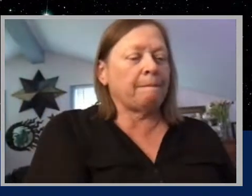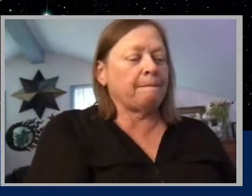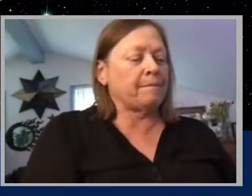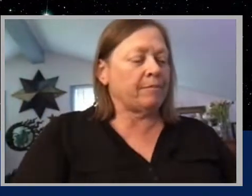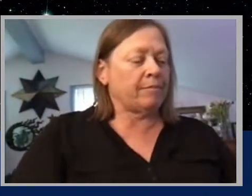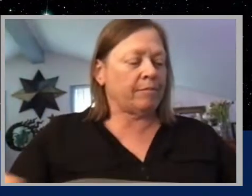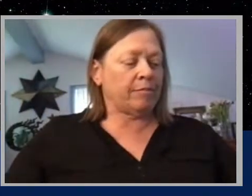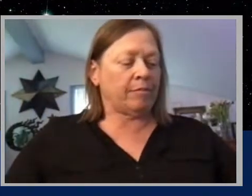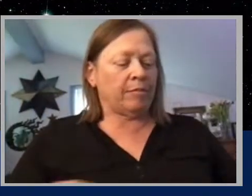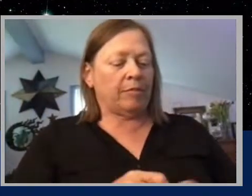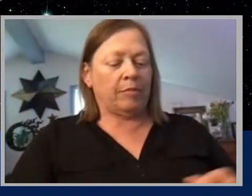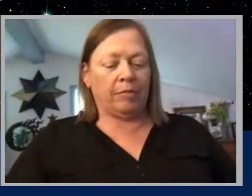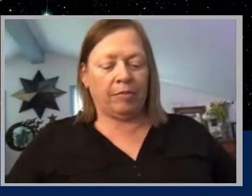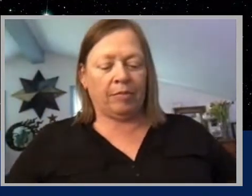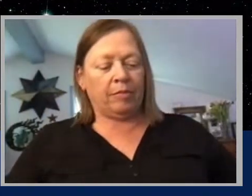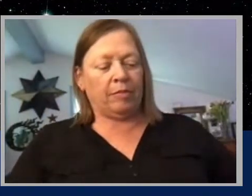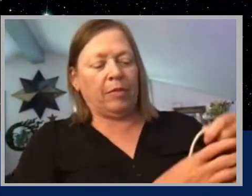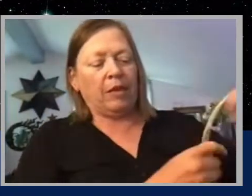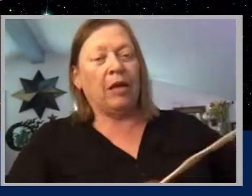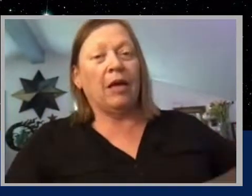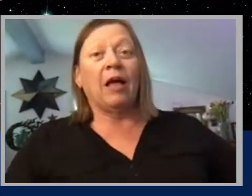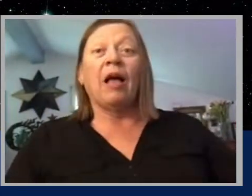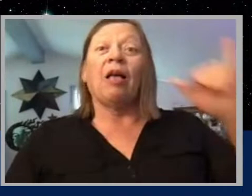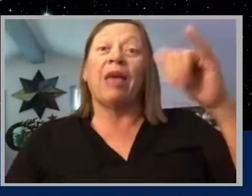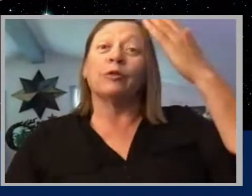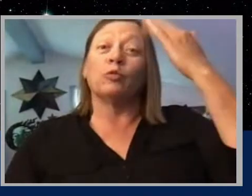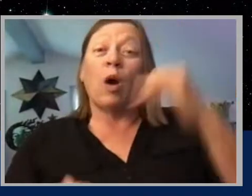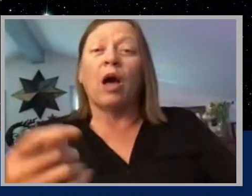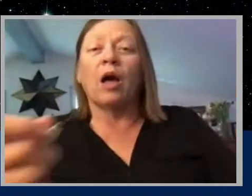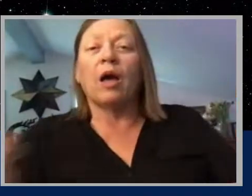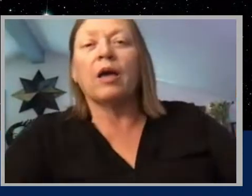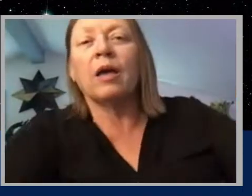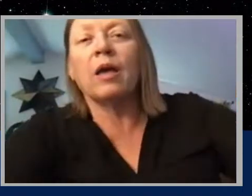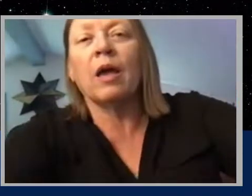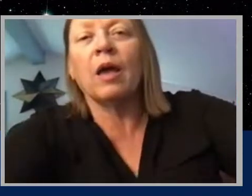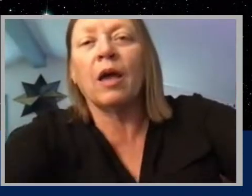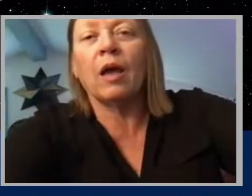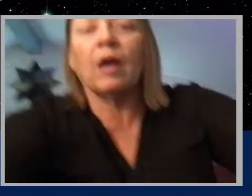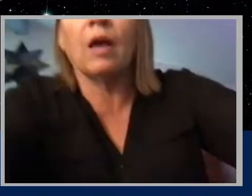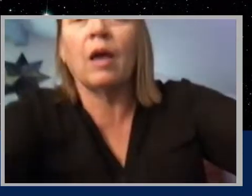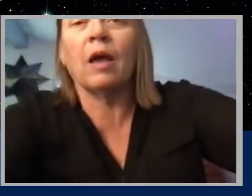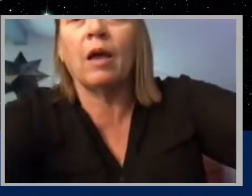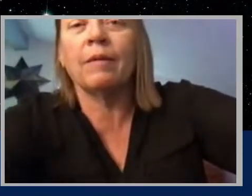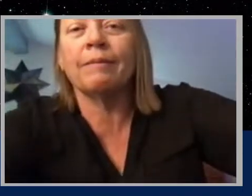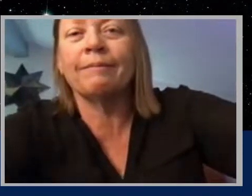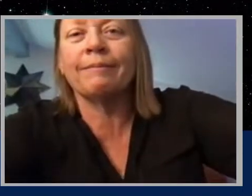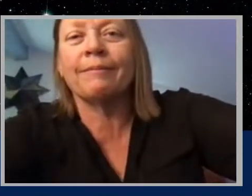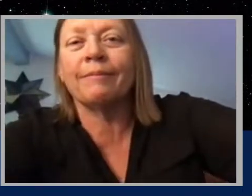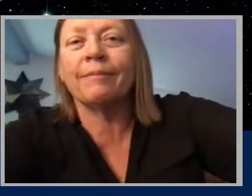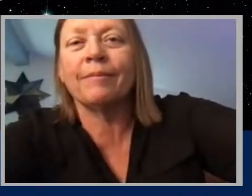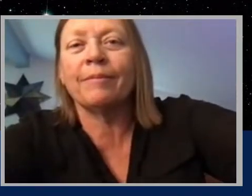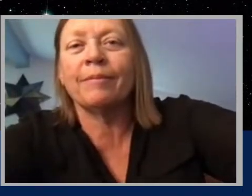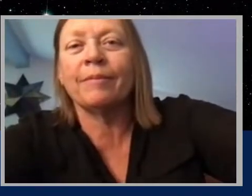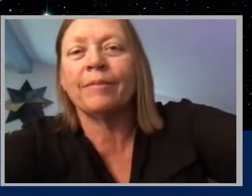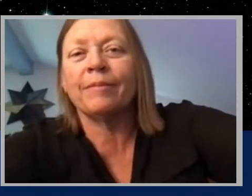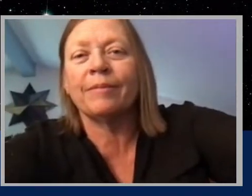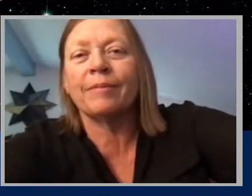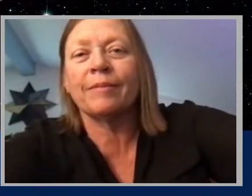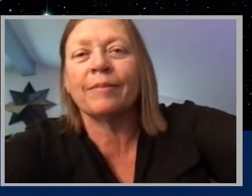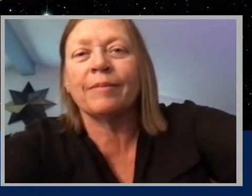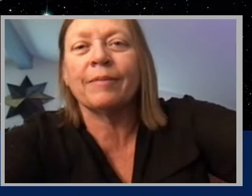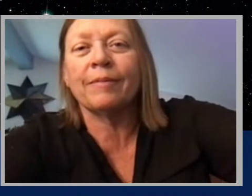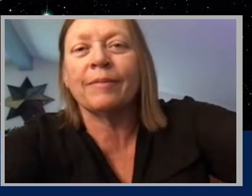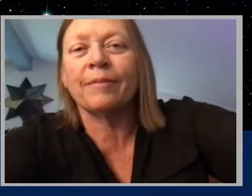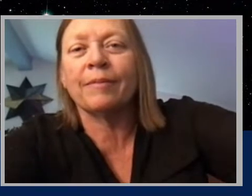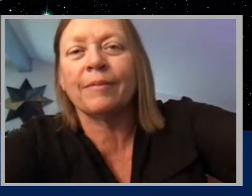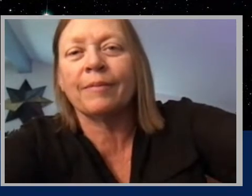tell you what, that's why we get them out in the open water, so they're not bobbling for so long. Those poor guys. I can imagine.